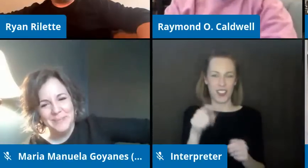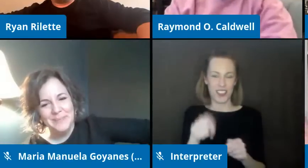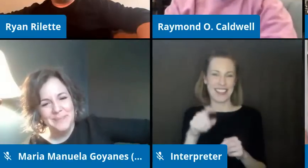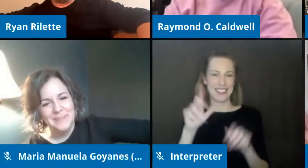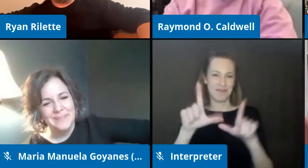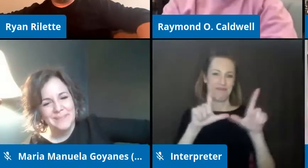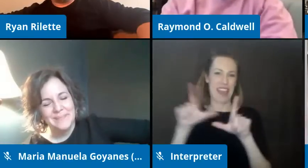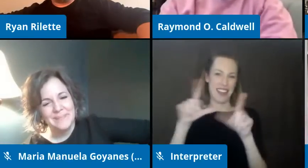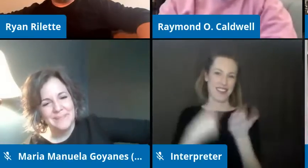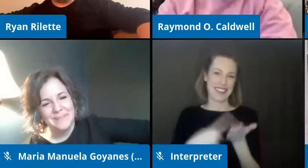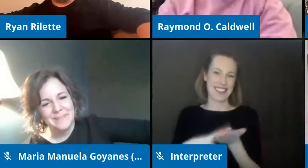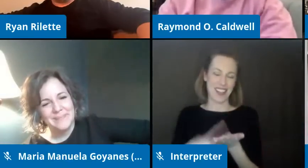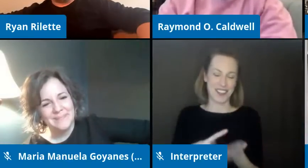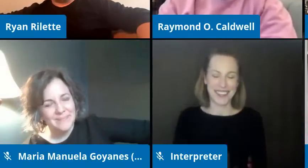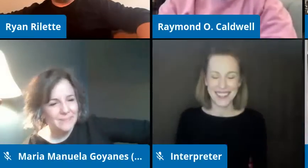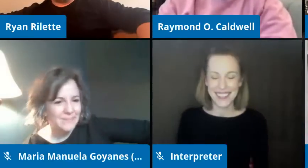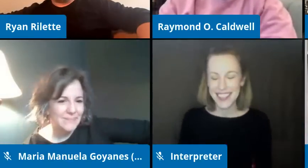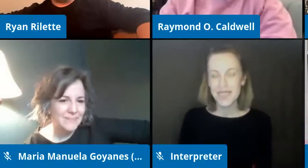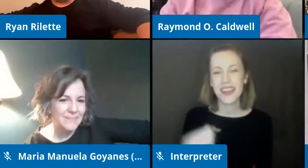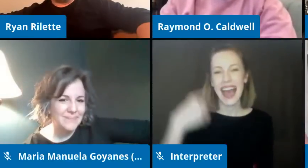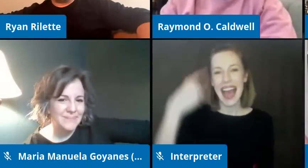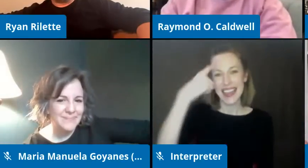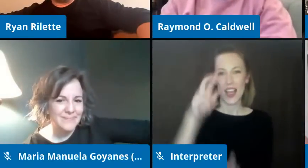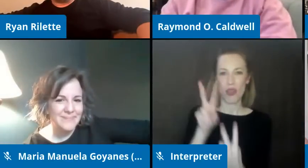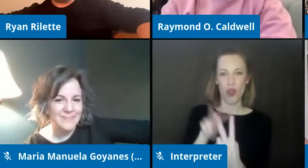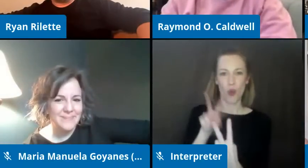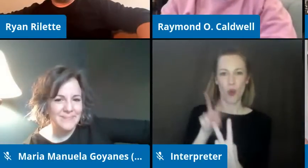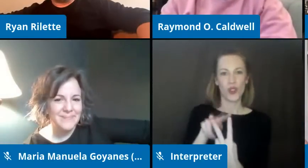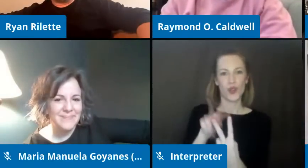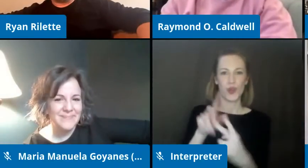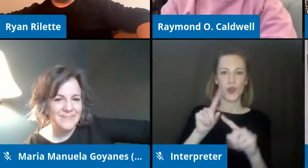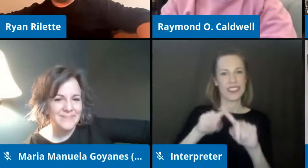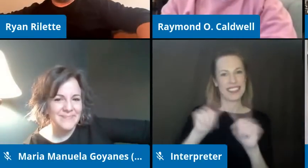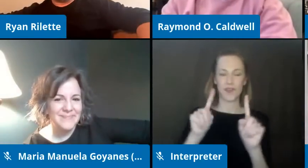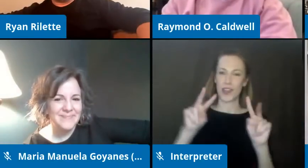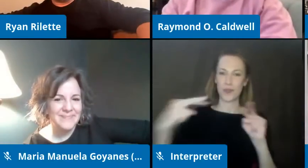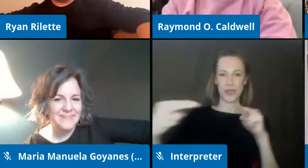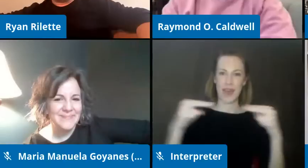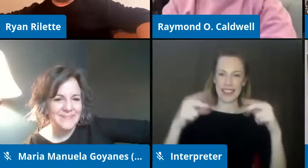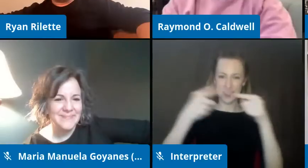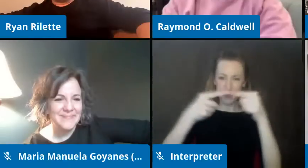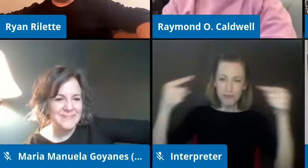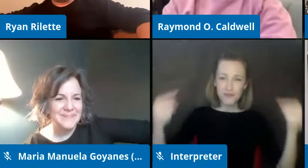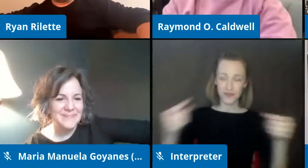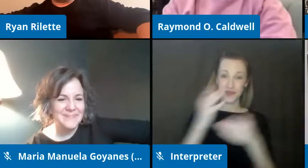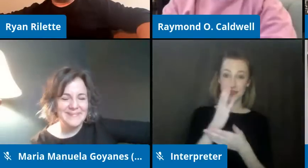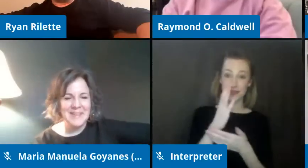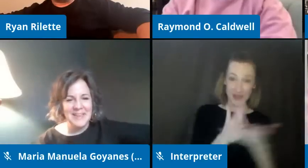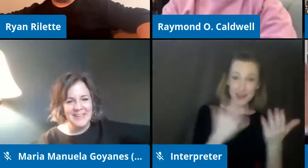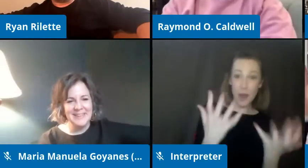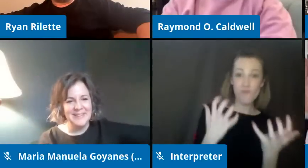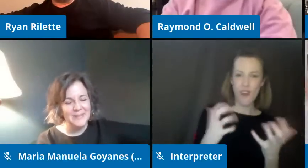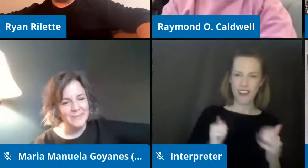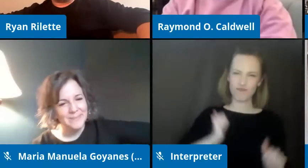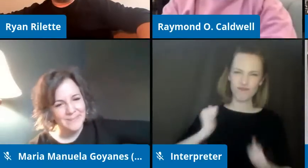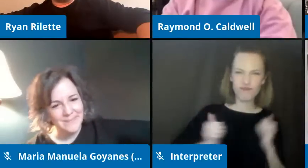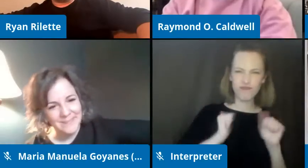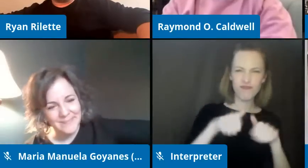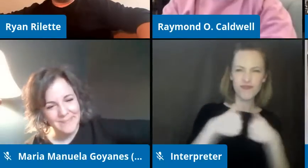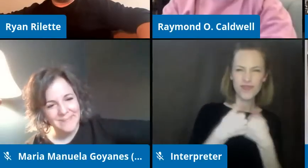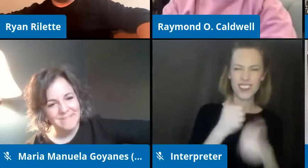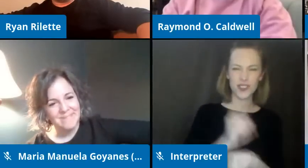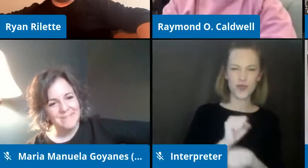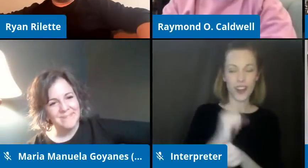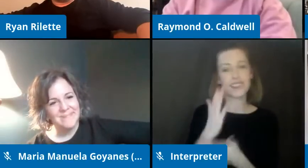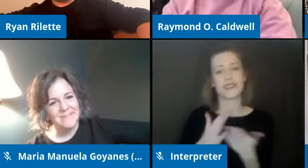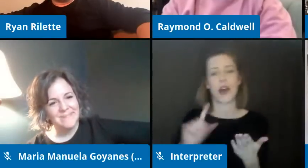two, those two poles of the experience that people want, I just don't want to think about it. And I want only to think about